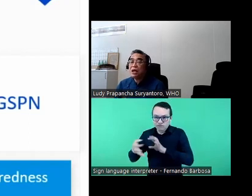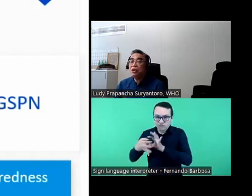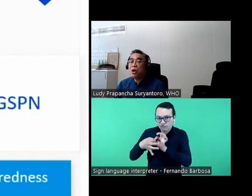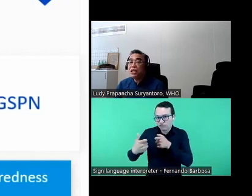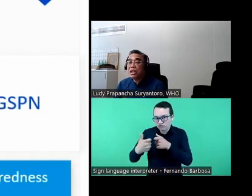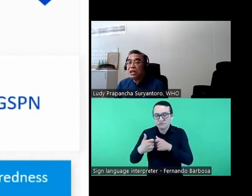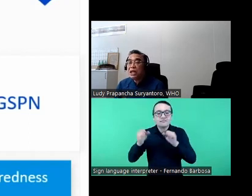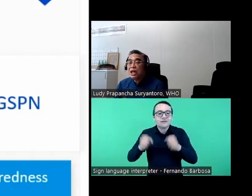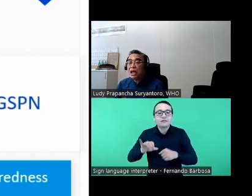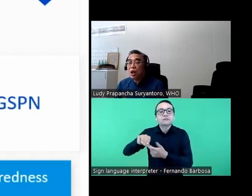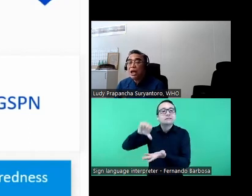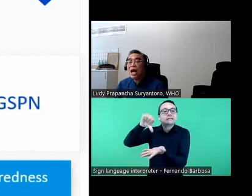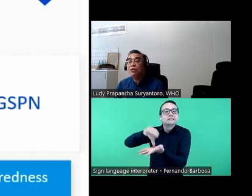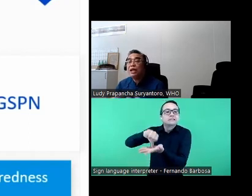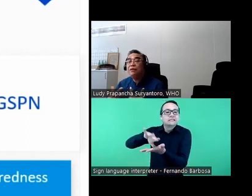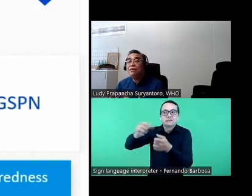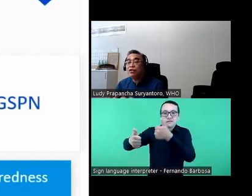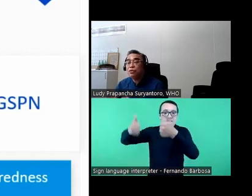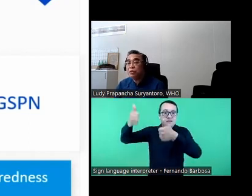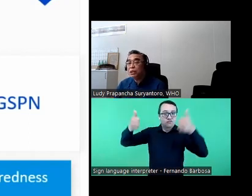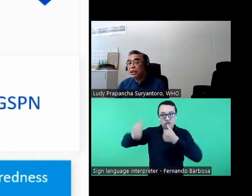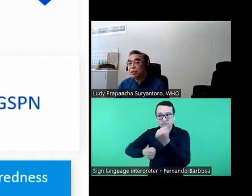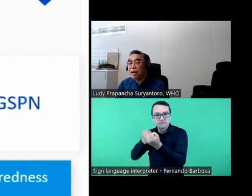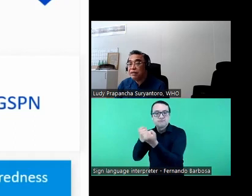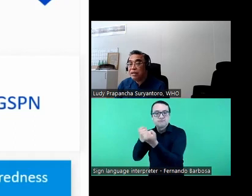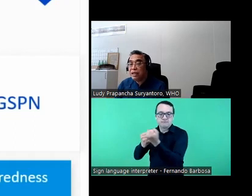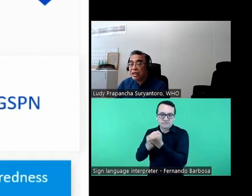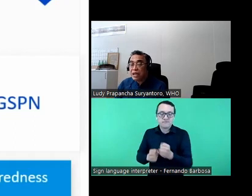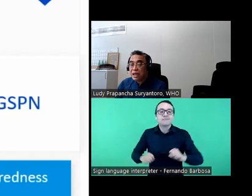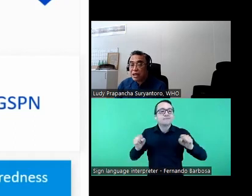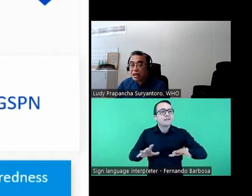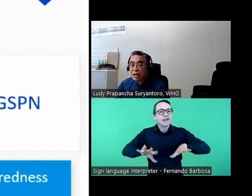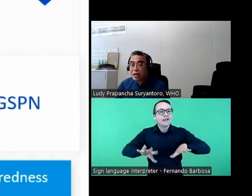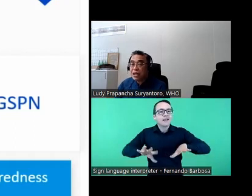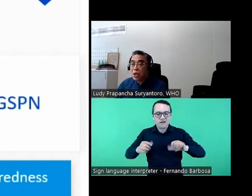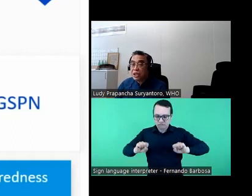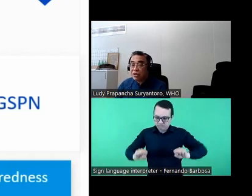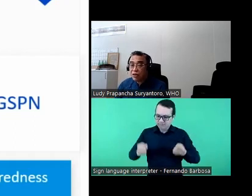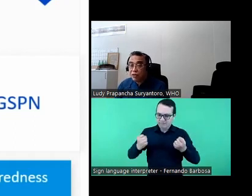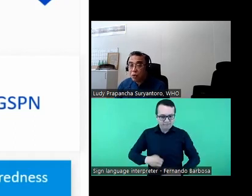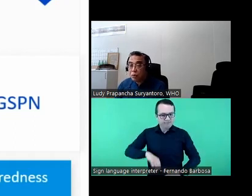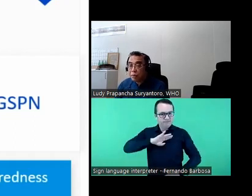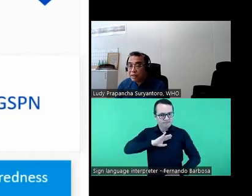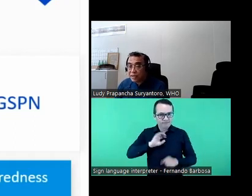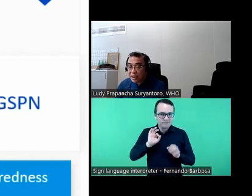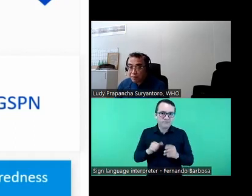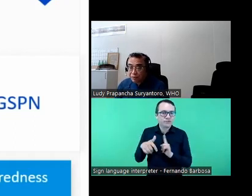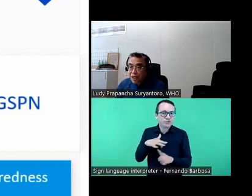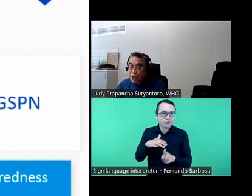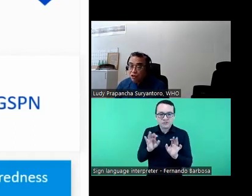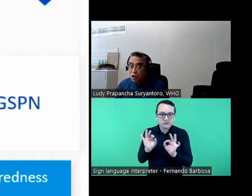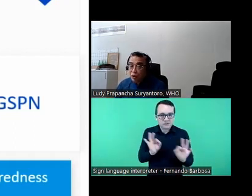city authority on how they effort to build their capacity in the context of global prepared